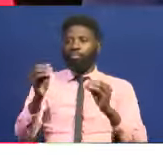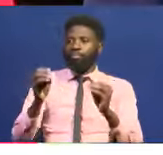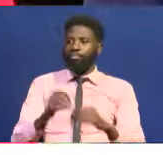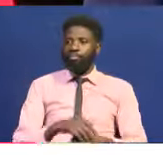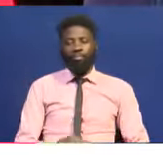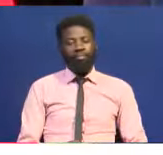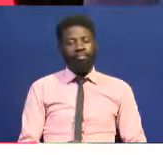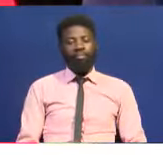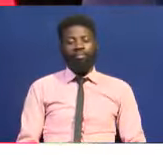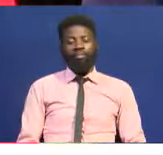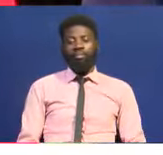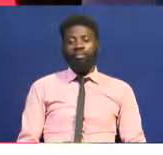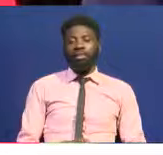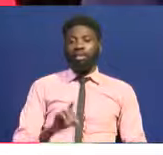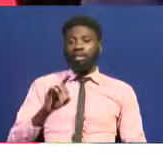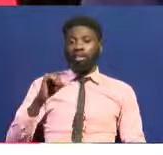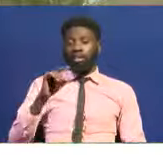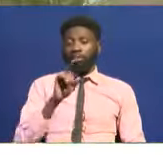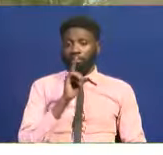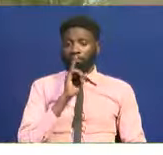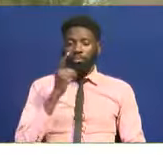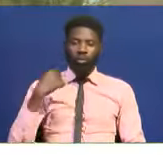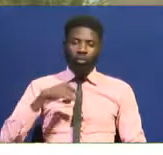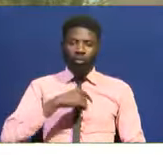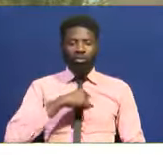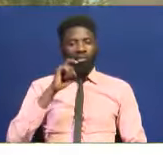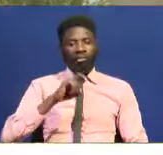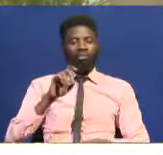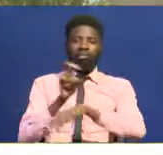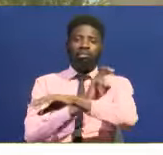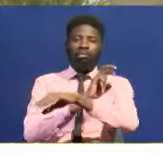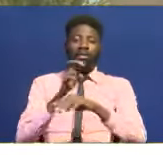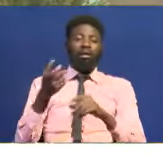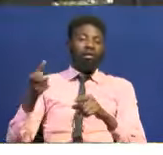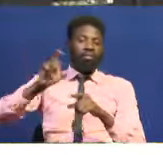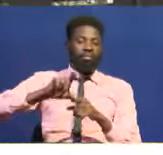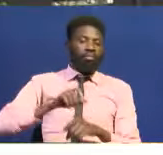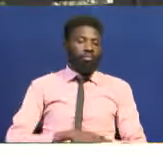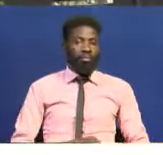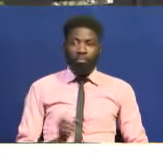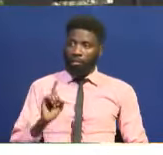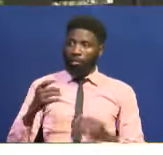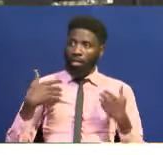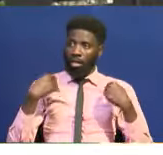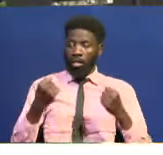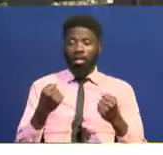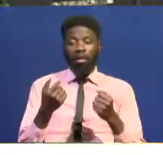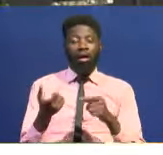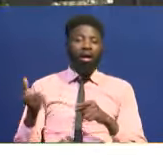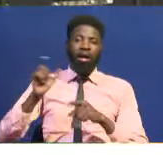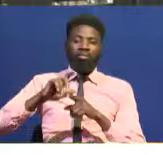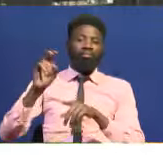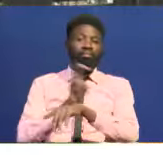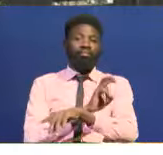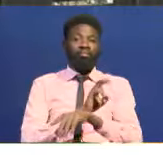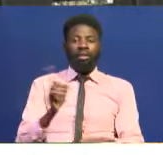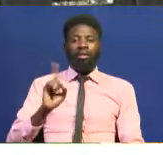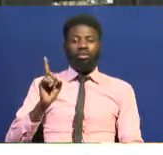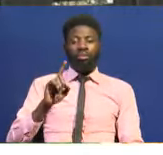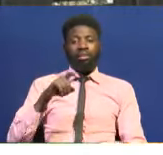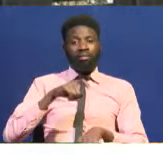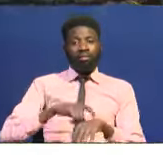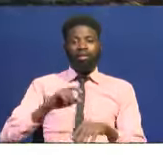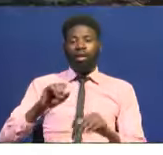The DG has said we have heightened surveillance. The Ministry of Health has heightened its surveillance within the capital city after a